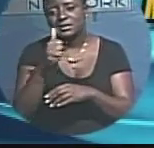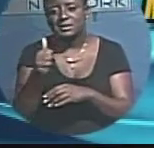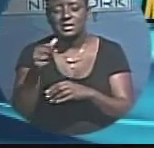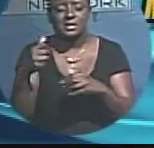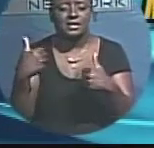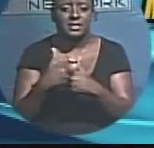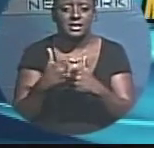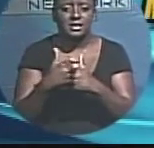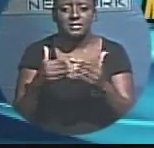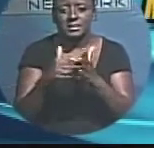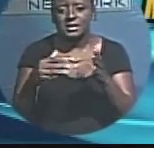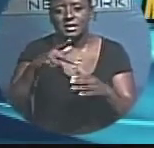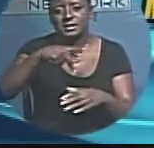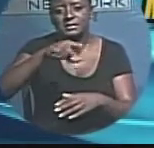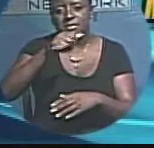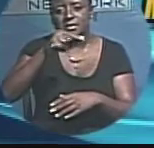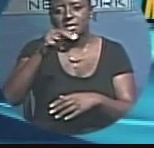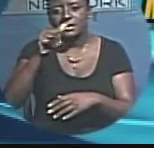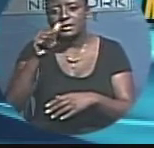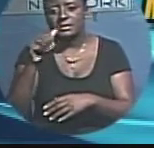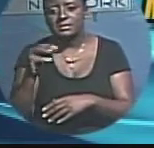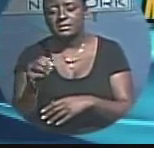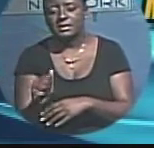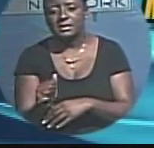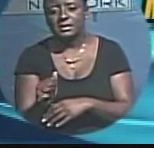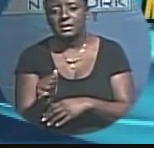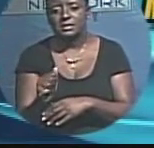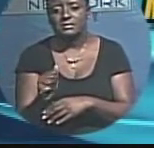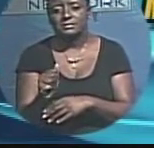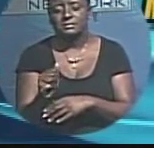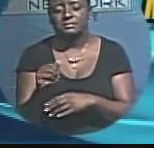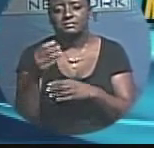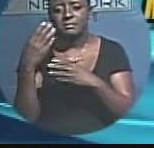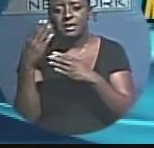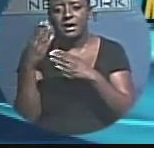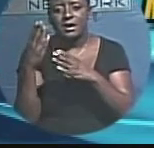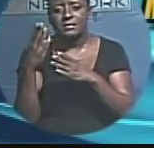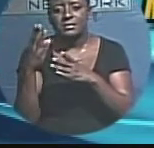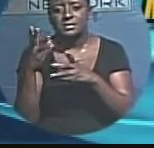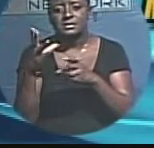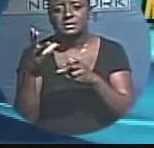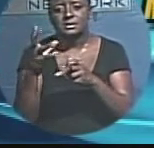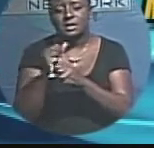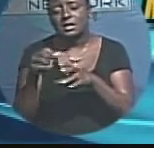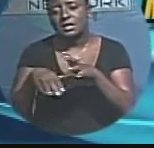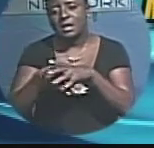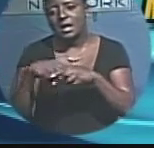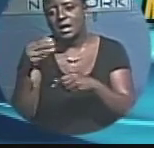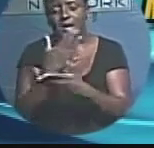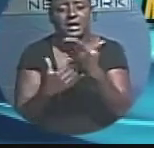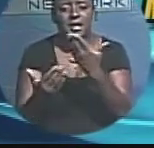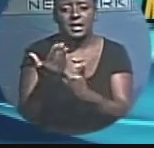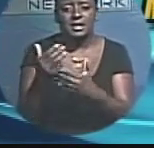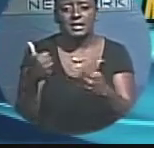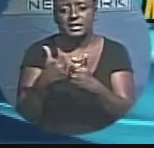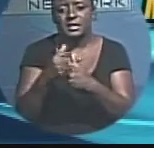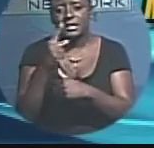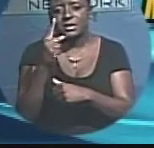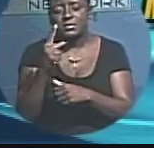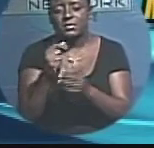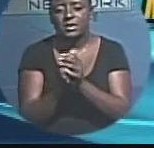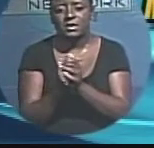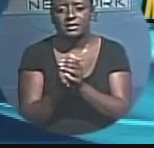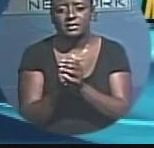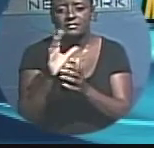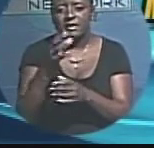Panama 78-70 in Puerto Rico. Bahamas got out ahead in the game 5-1 with 7:24 of the first quarter. 5 points by